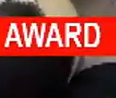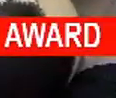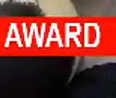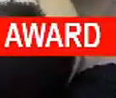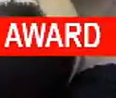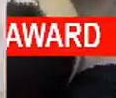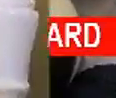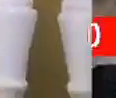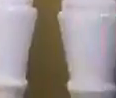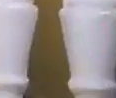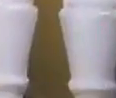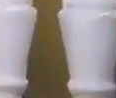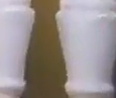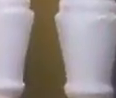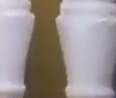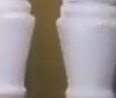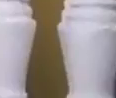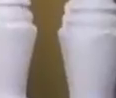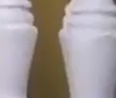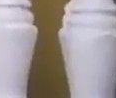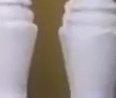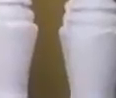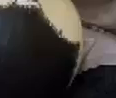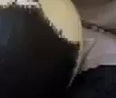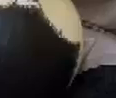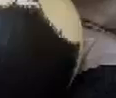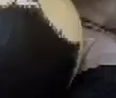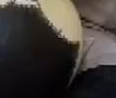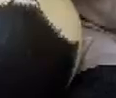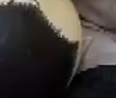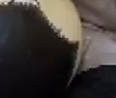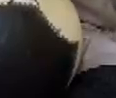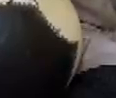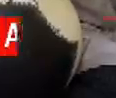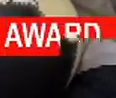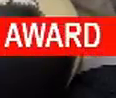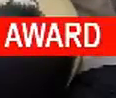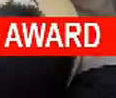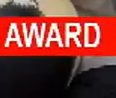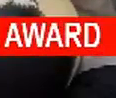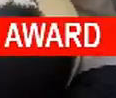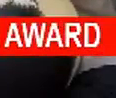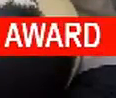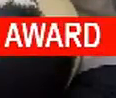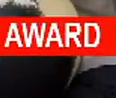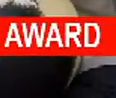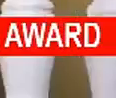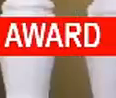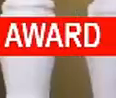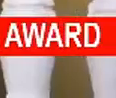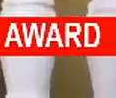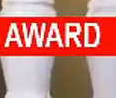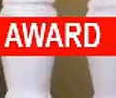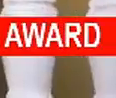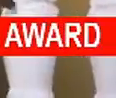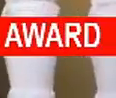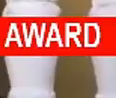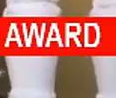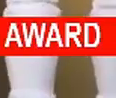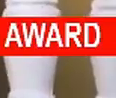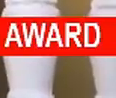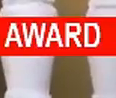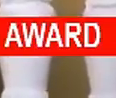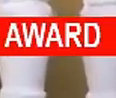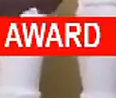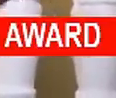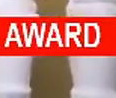Moro bari biba ma diari mbakel konkoto murkoto le konkoto futo koto purkoto muto nyaati man nin